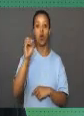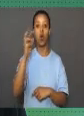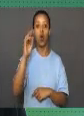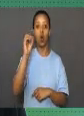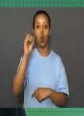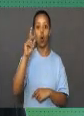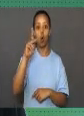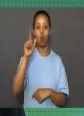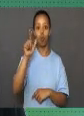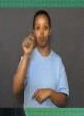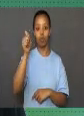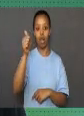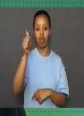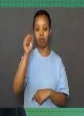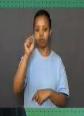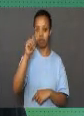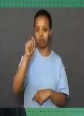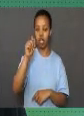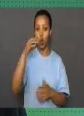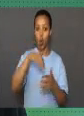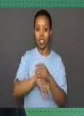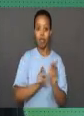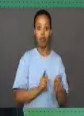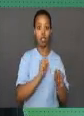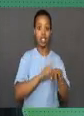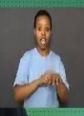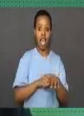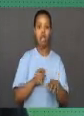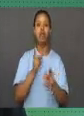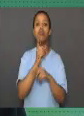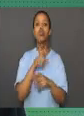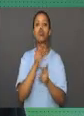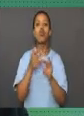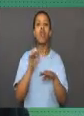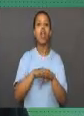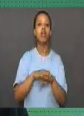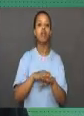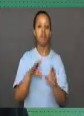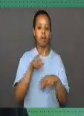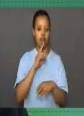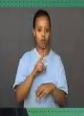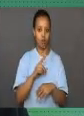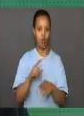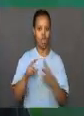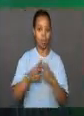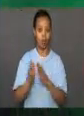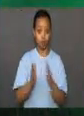chloroplast during photosynthesis. Are you ready to begin, students?